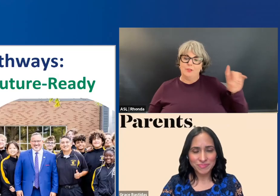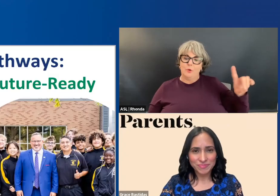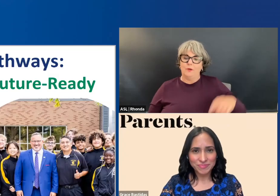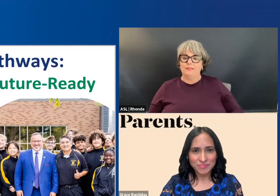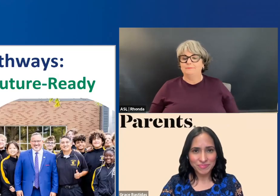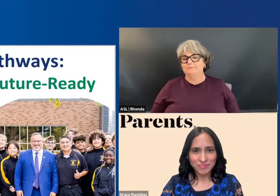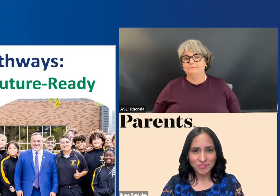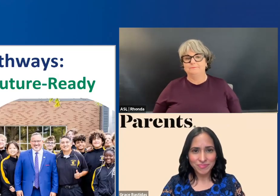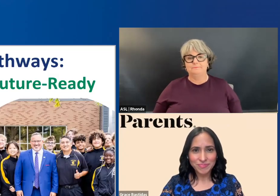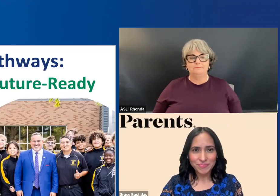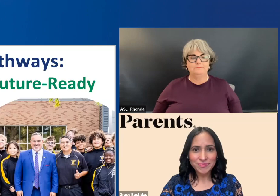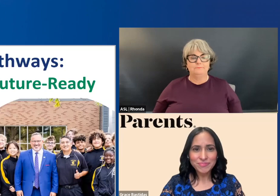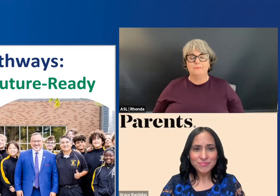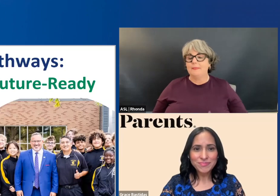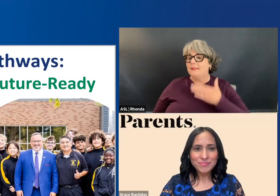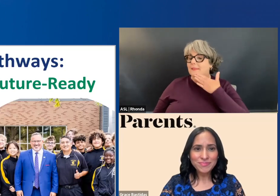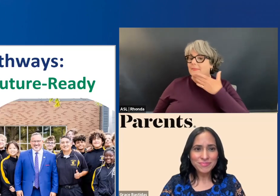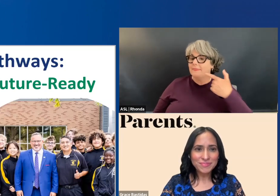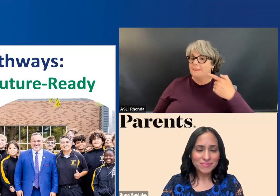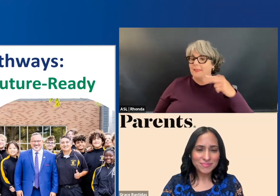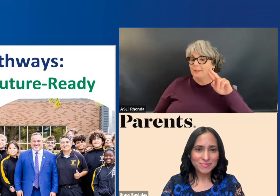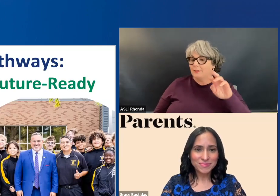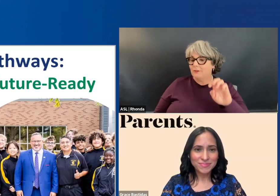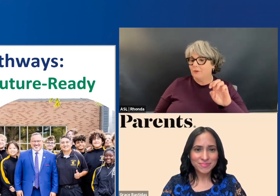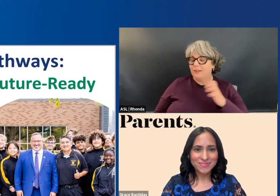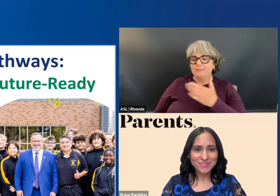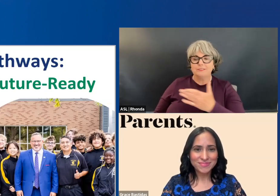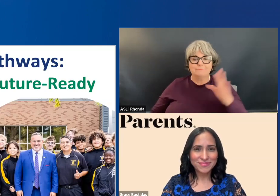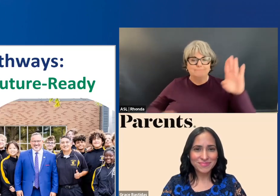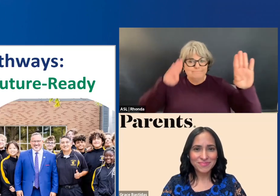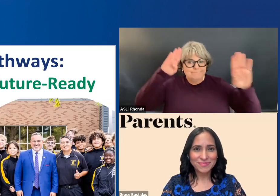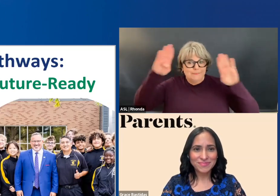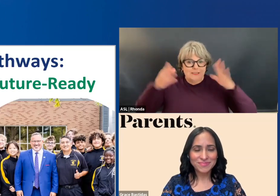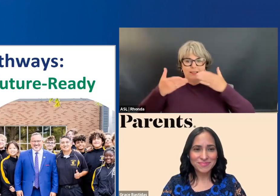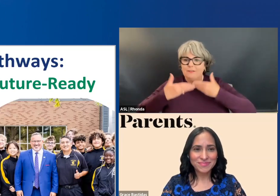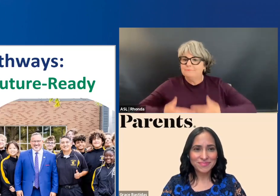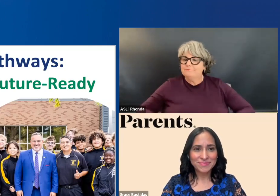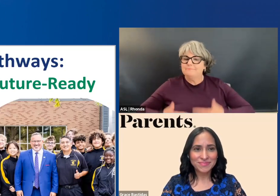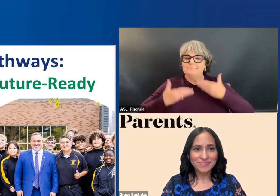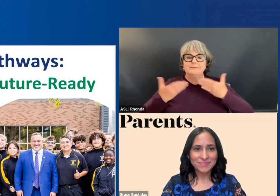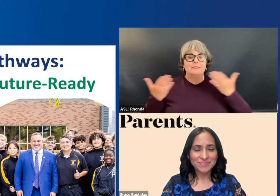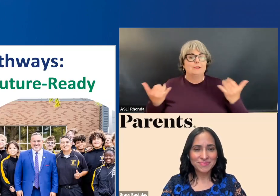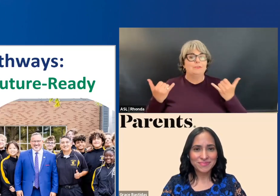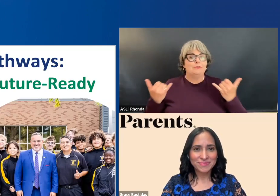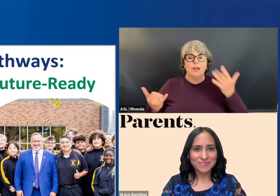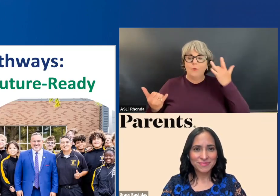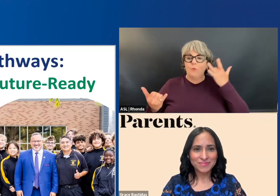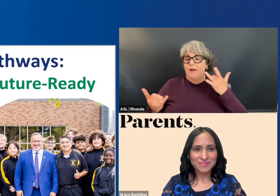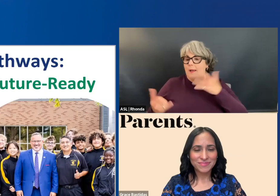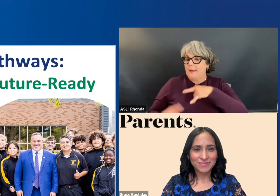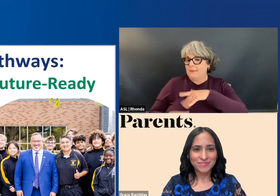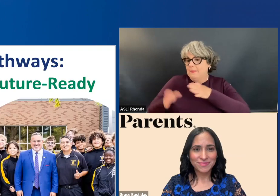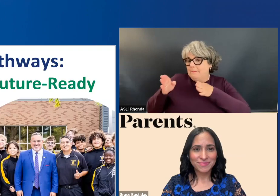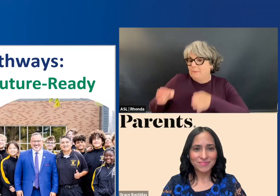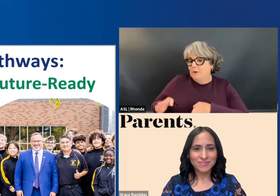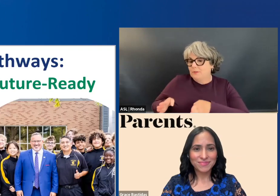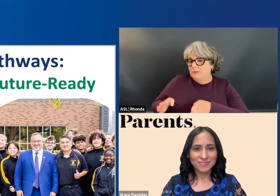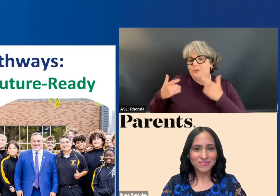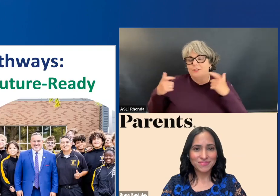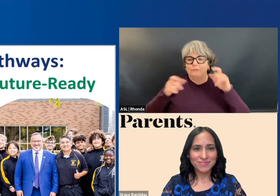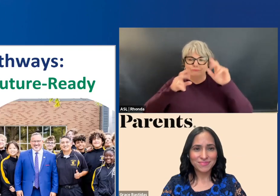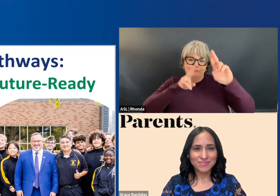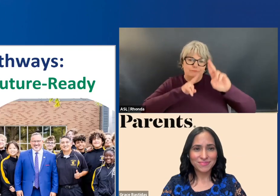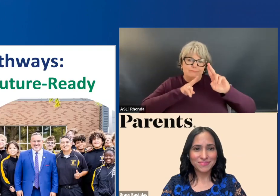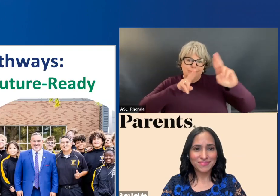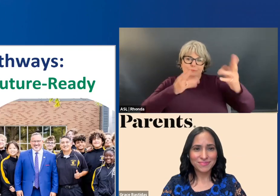Thank you so much, Grace Caché. Buenas noches. Hi, everyone. I am here tonight both as the person who has the huge honor